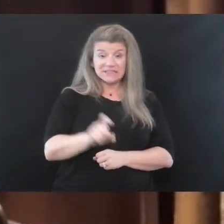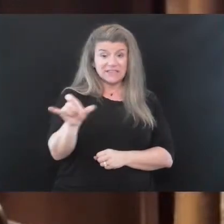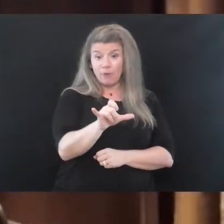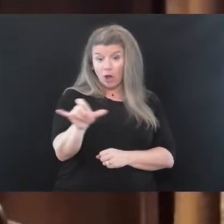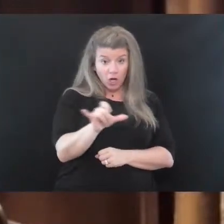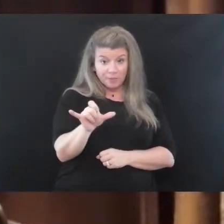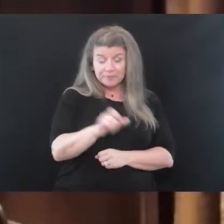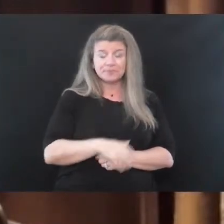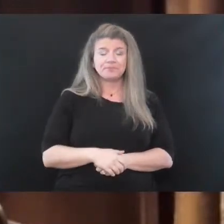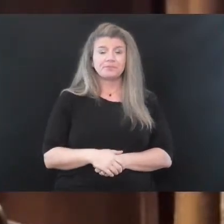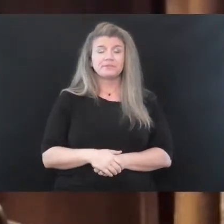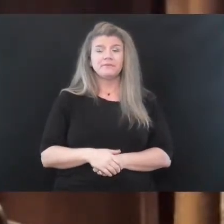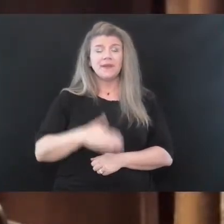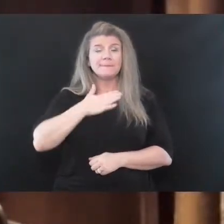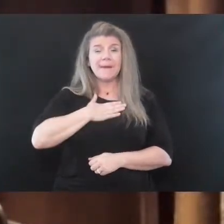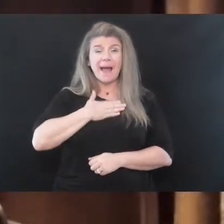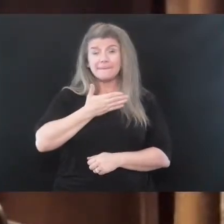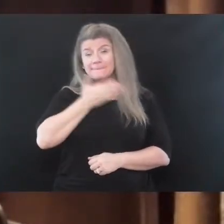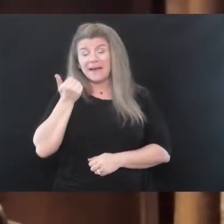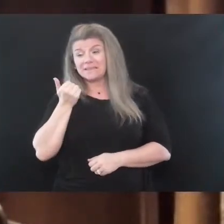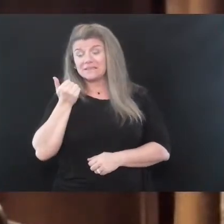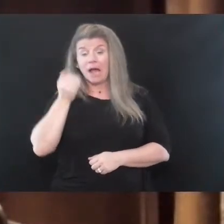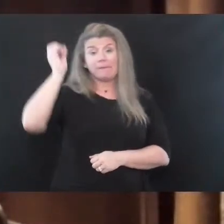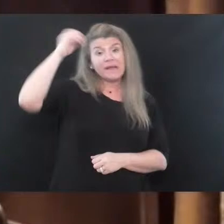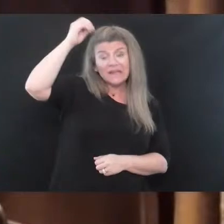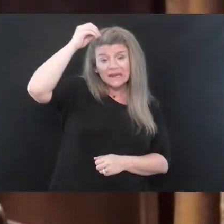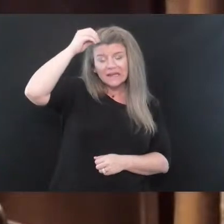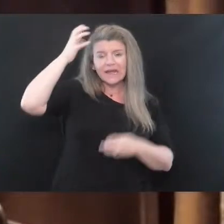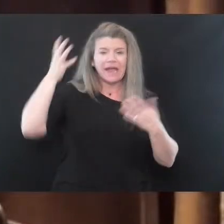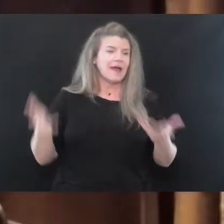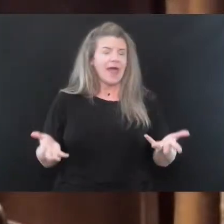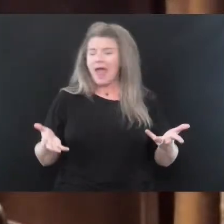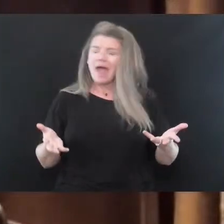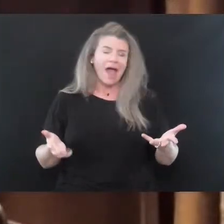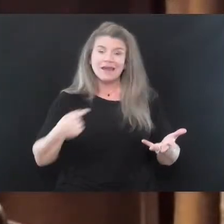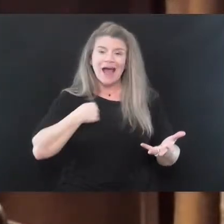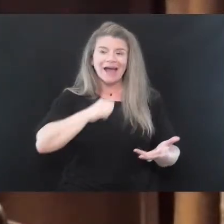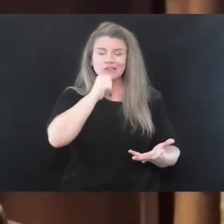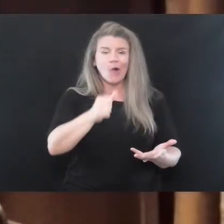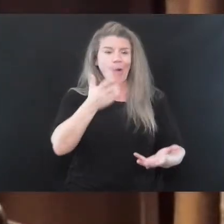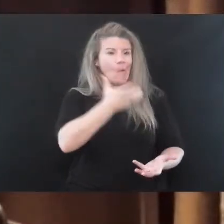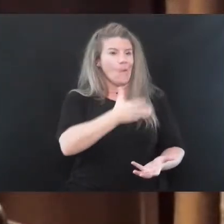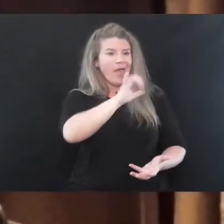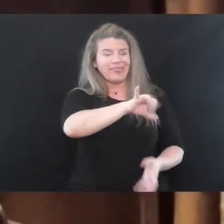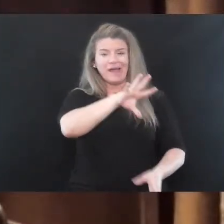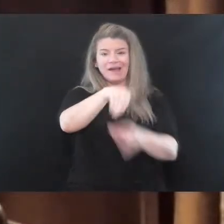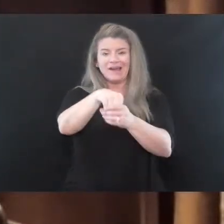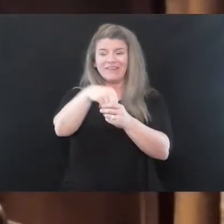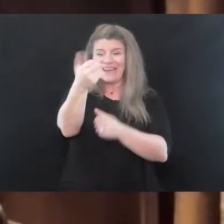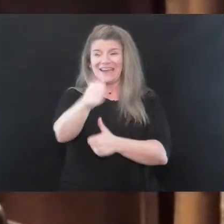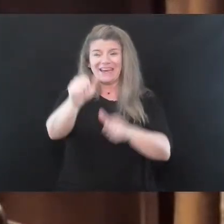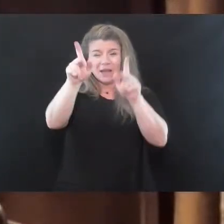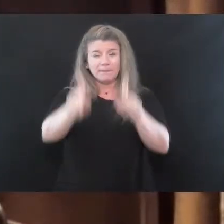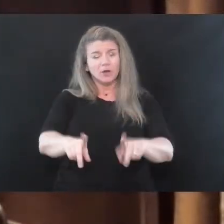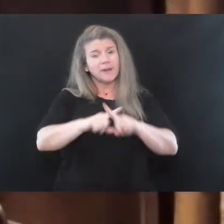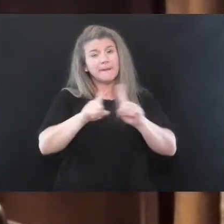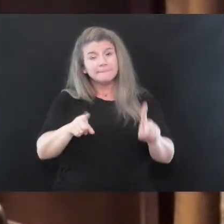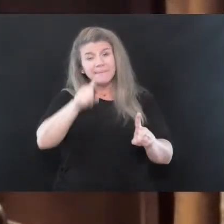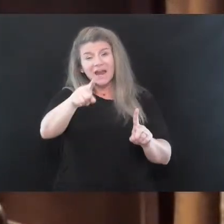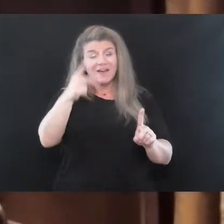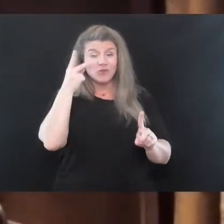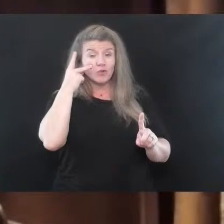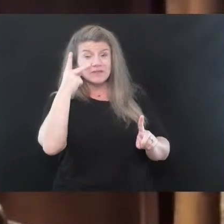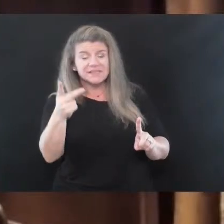similarly. My best thought is, and certainly I don't wish this on anybody, but if you look at when you see